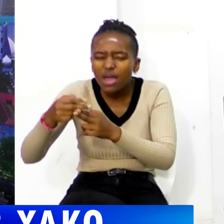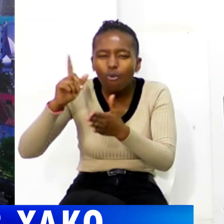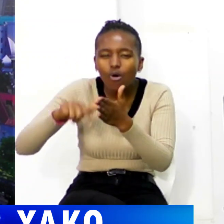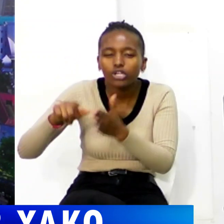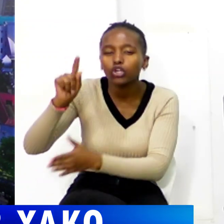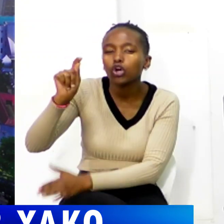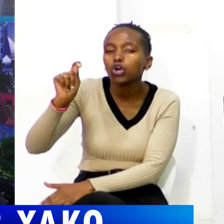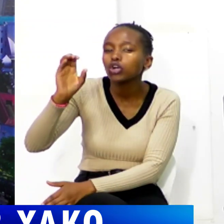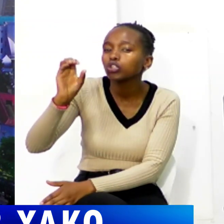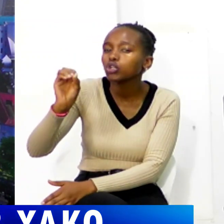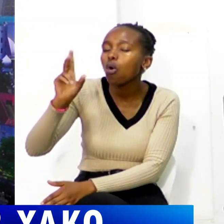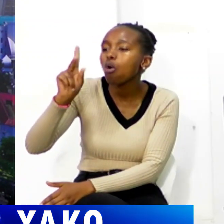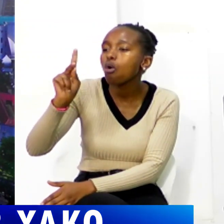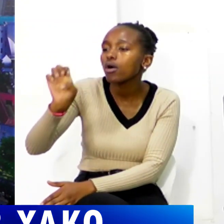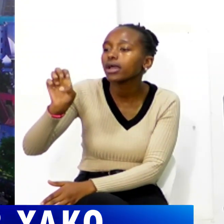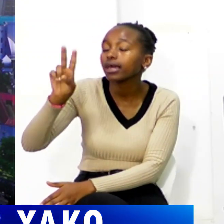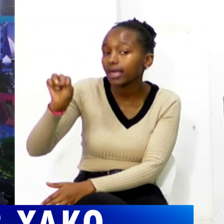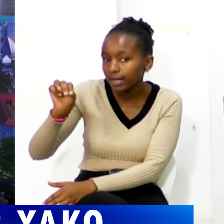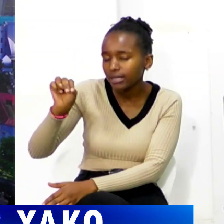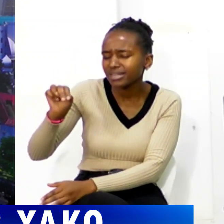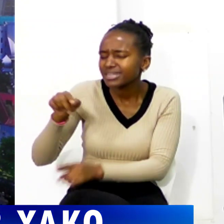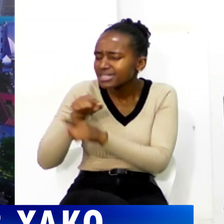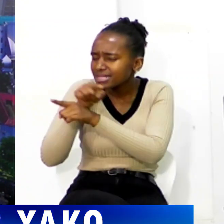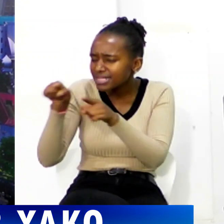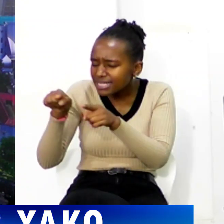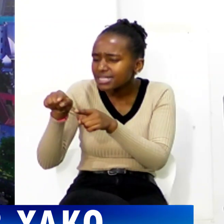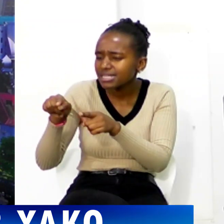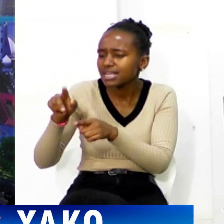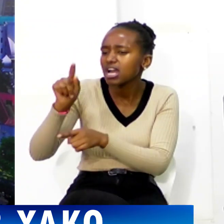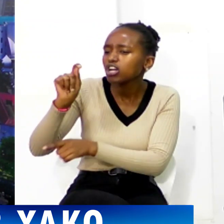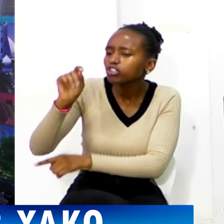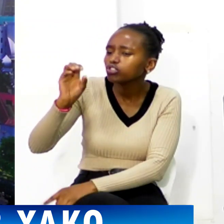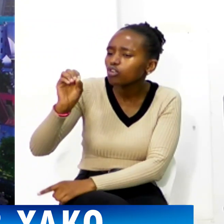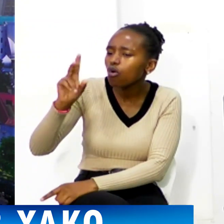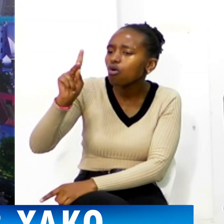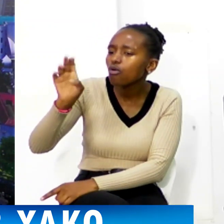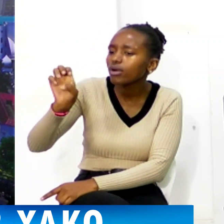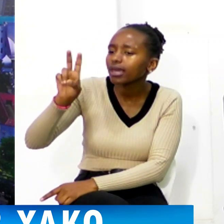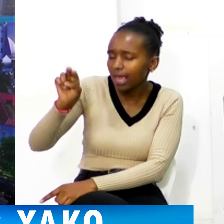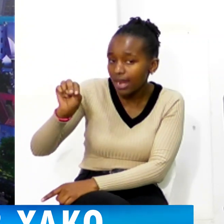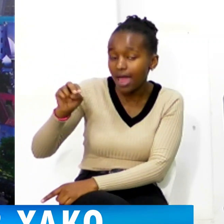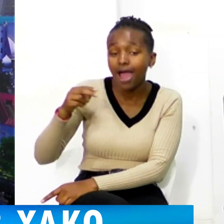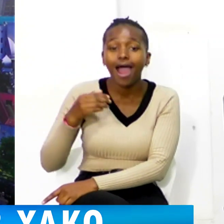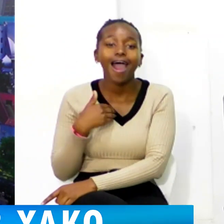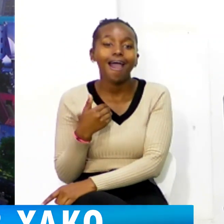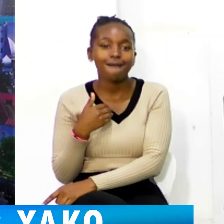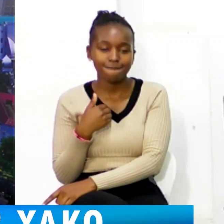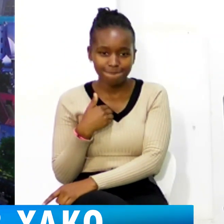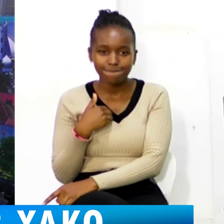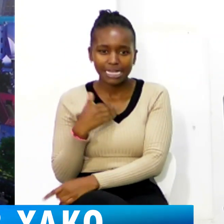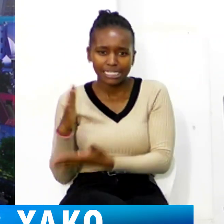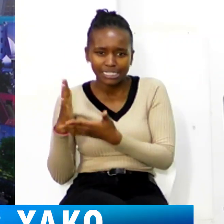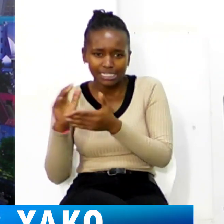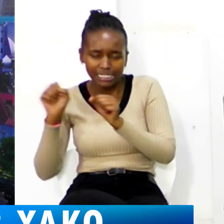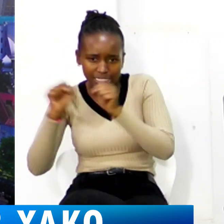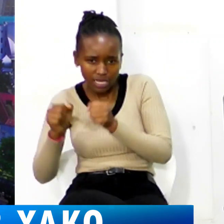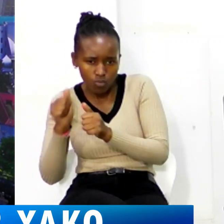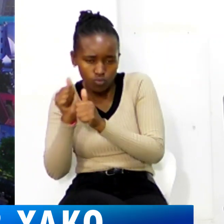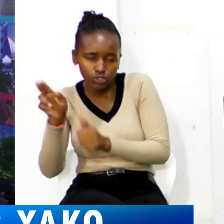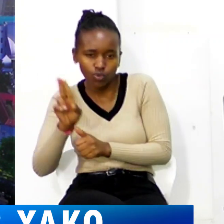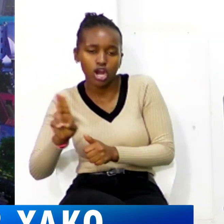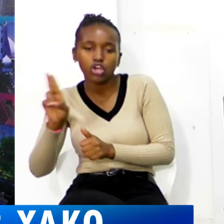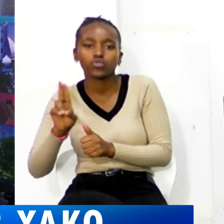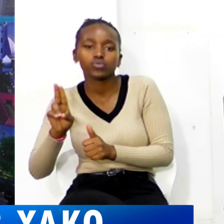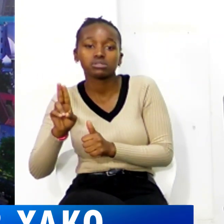meters have a software in them that is globally coming to an end. We need to change the software.